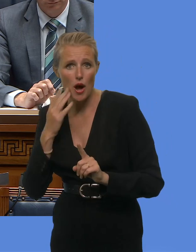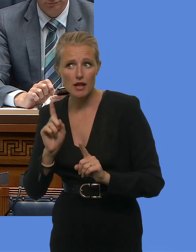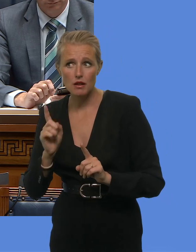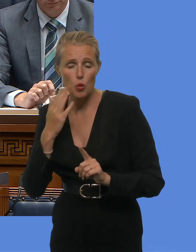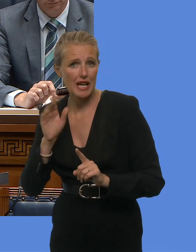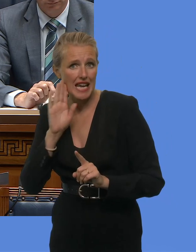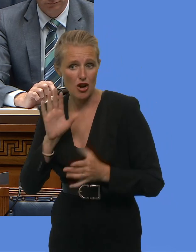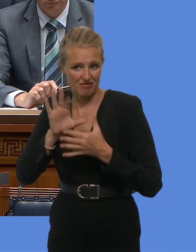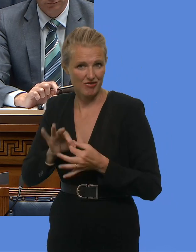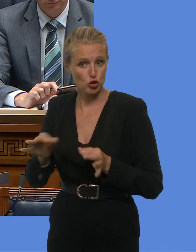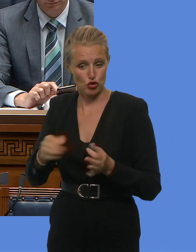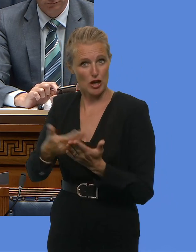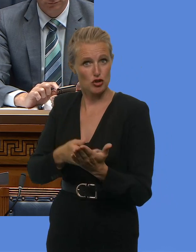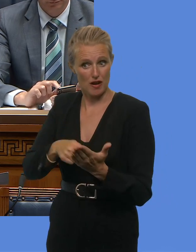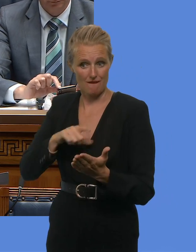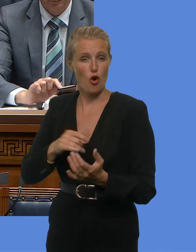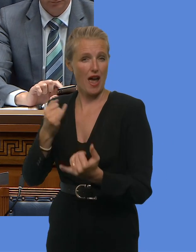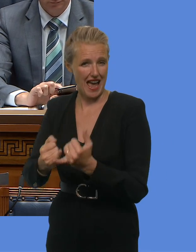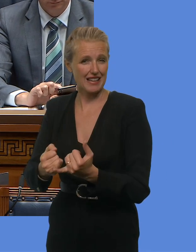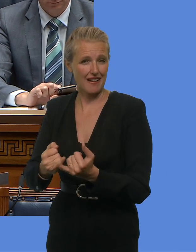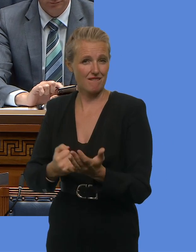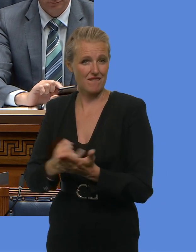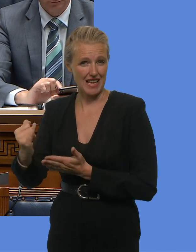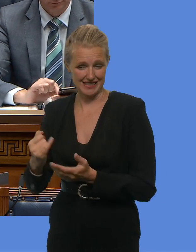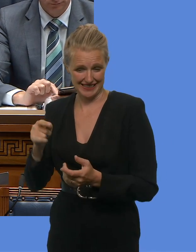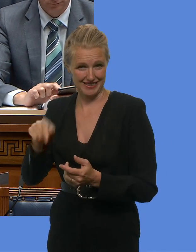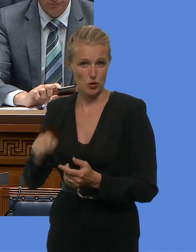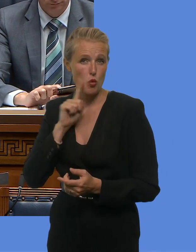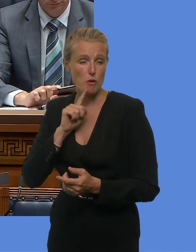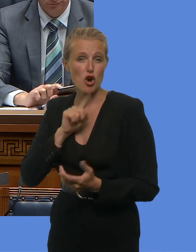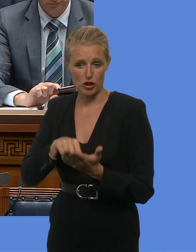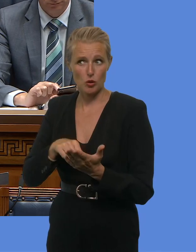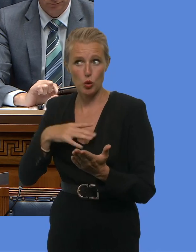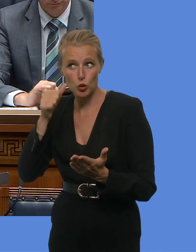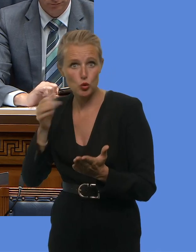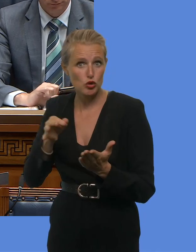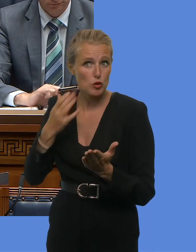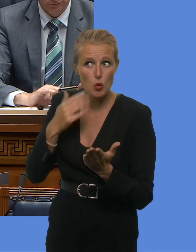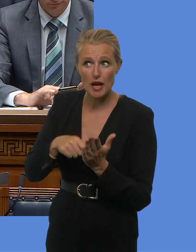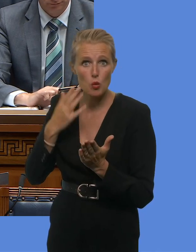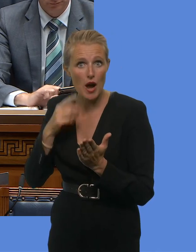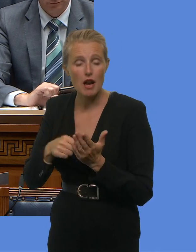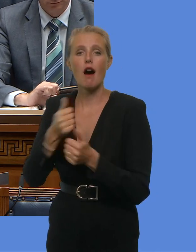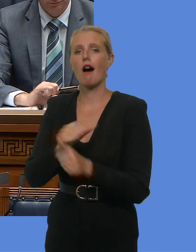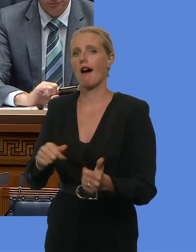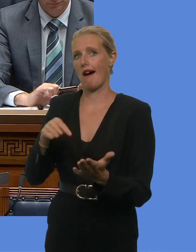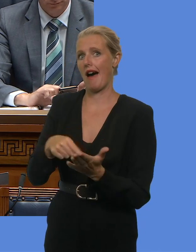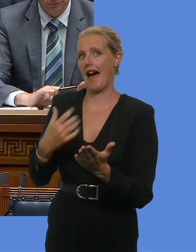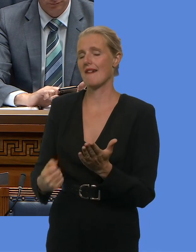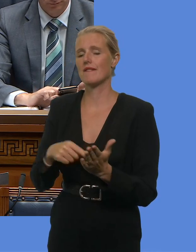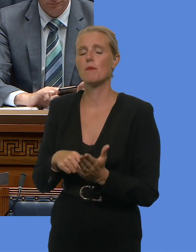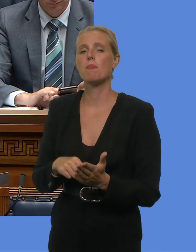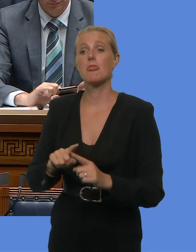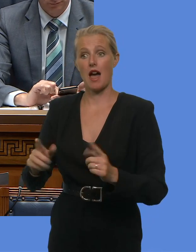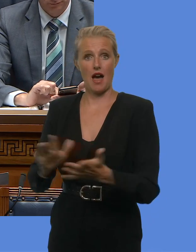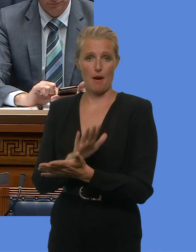Violence Against Women and Girls strategy being agreed and released and, of course, importantly, implemented. I also welcome the fact that the